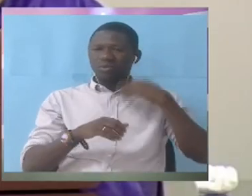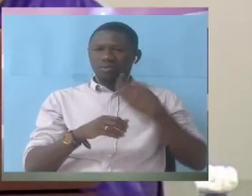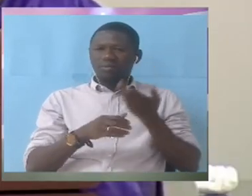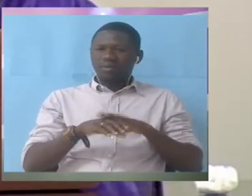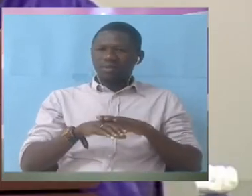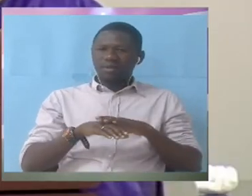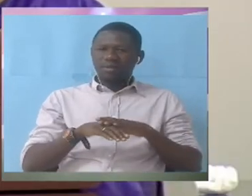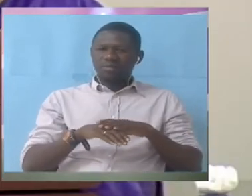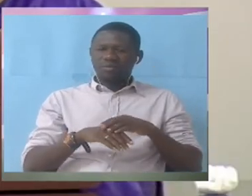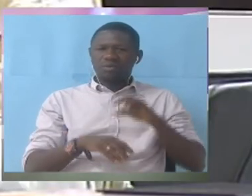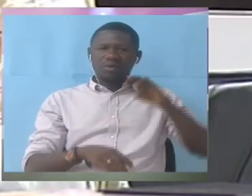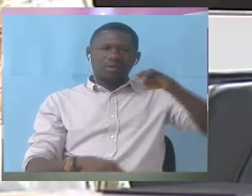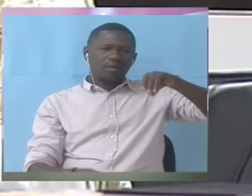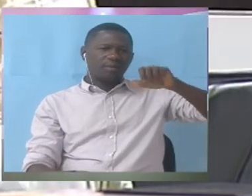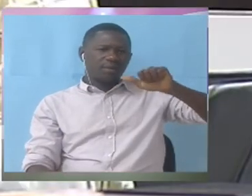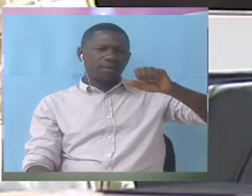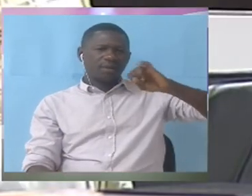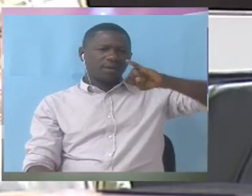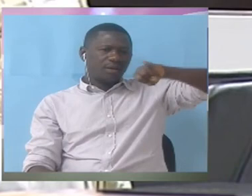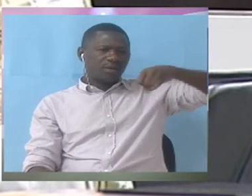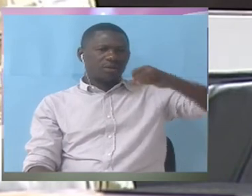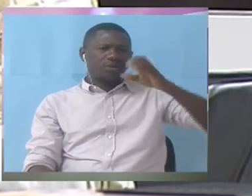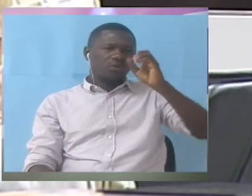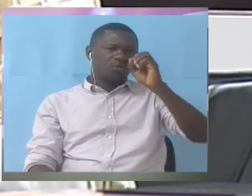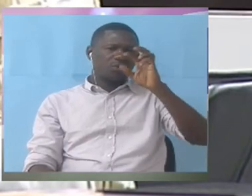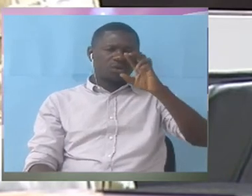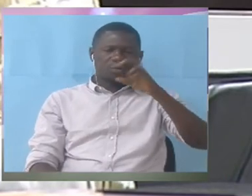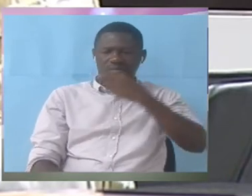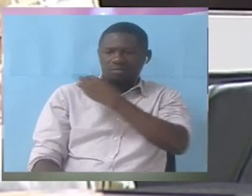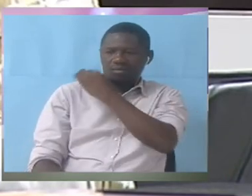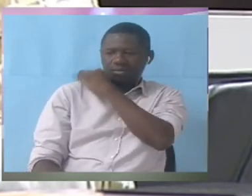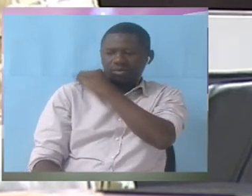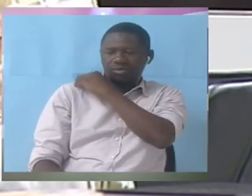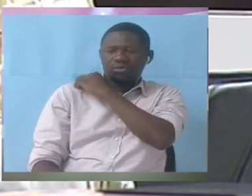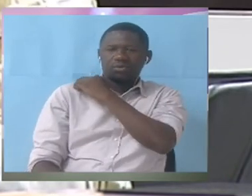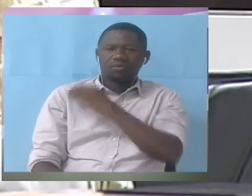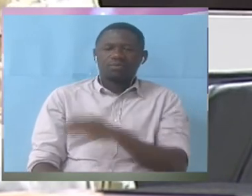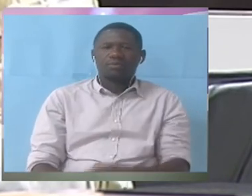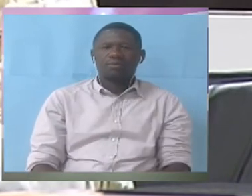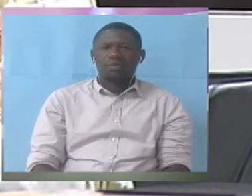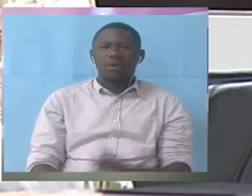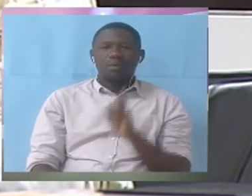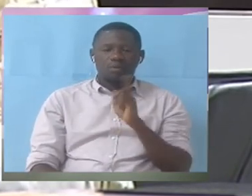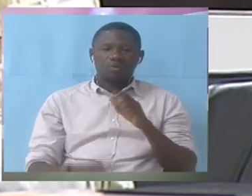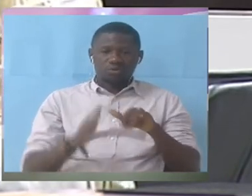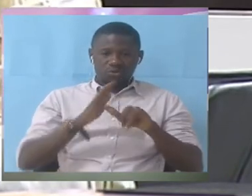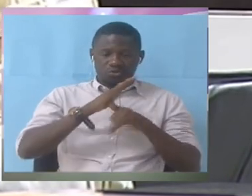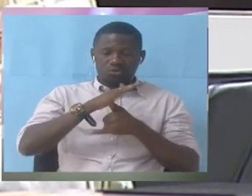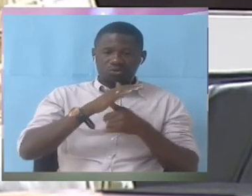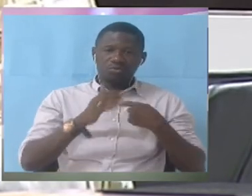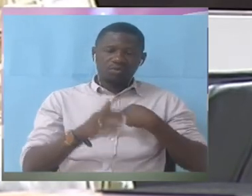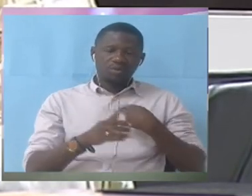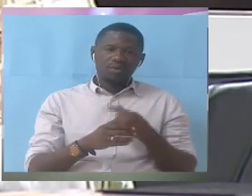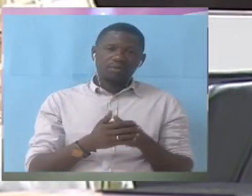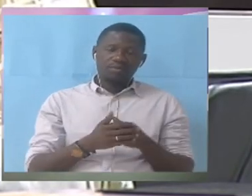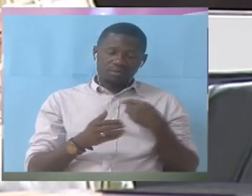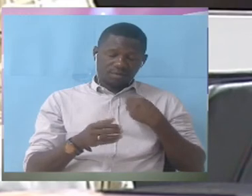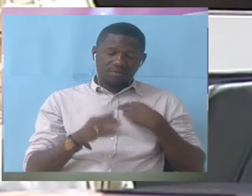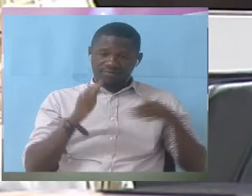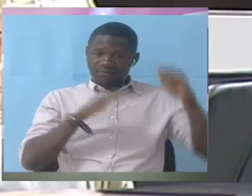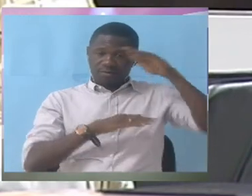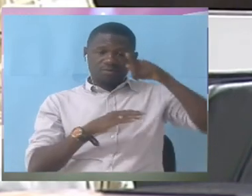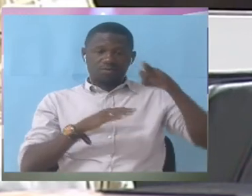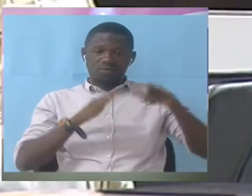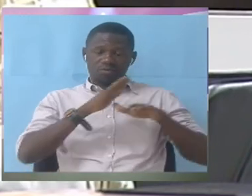wax ne major la won. He was a major. Mo ne waw major la won. But junior to me, of course. Way mako fete won kaw